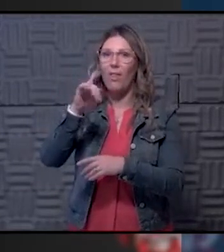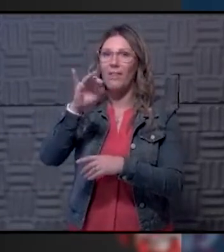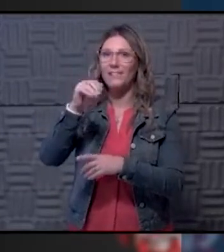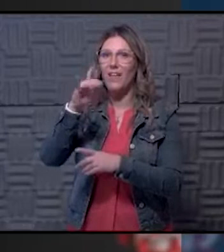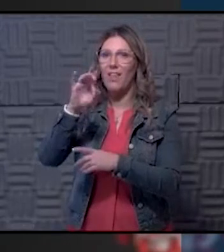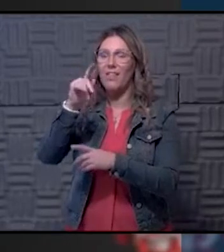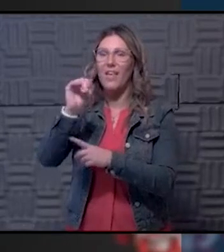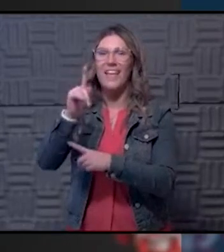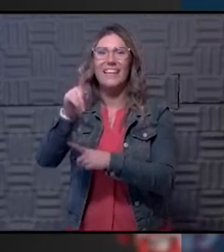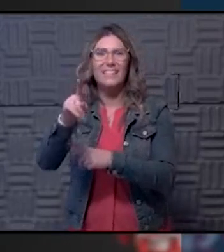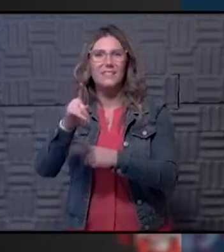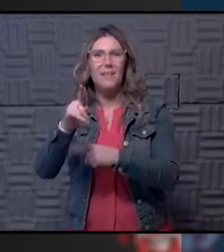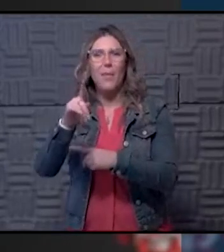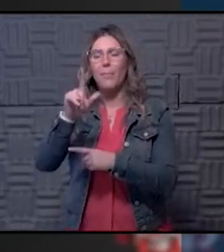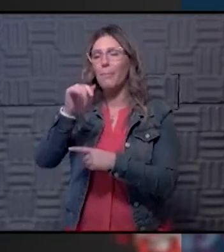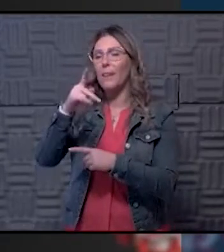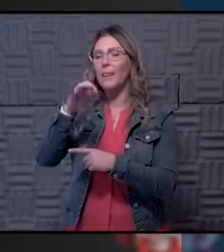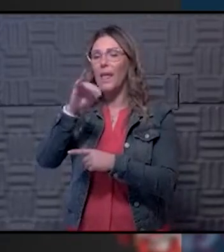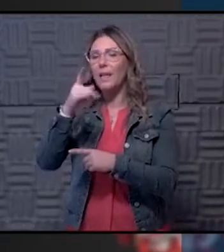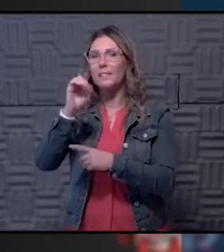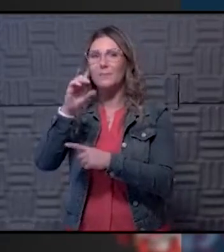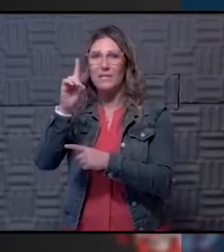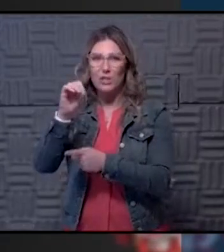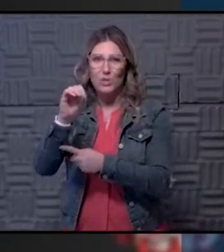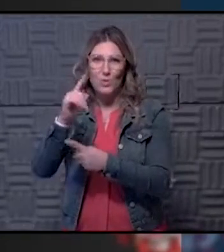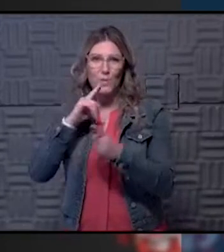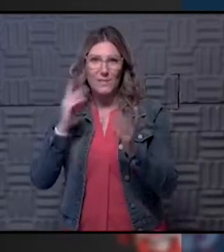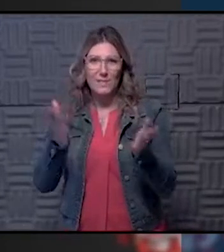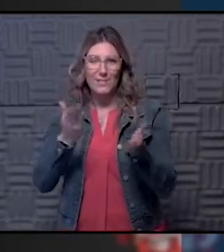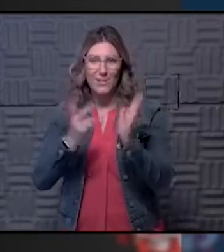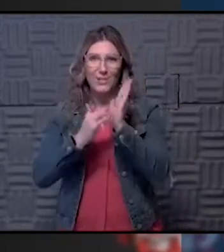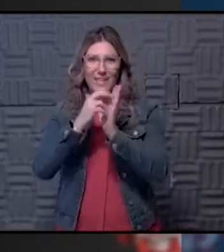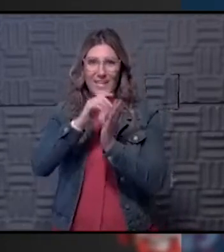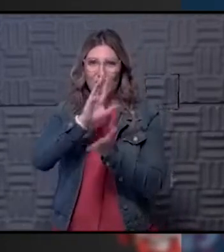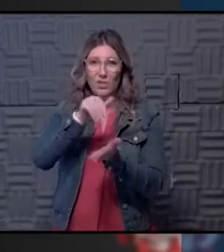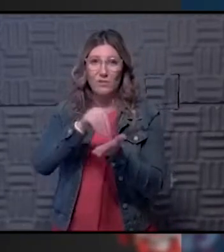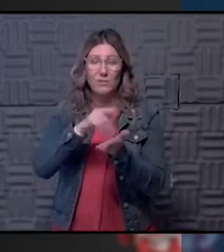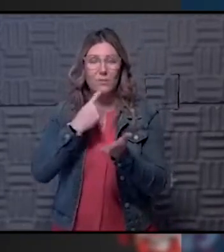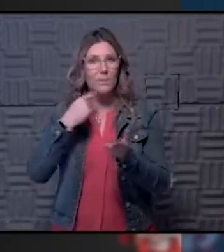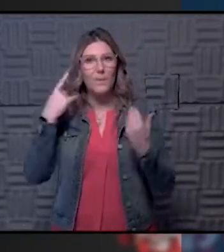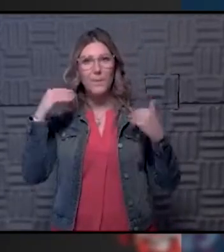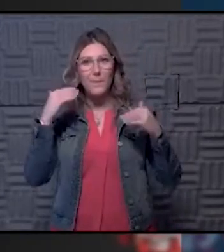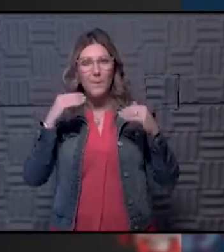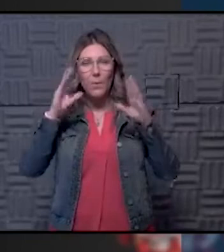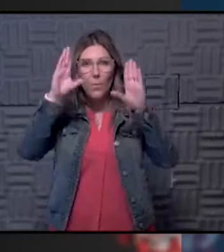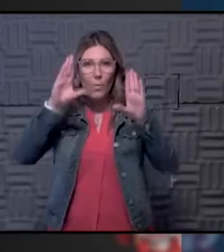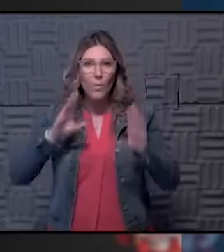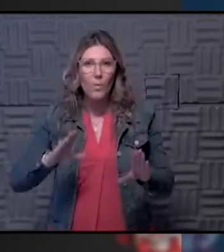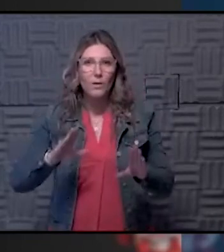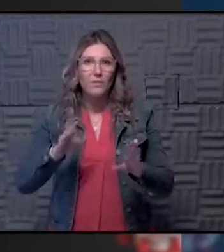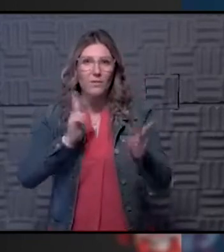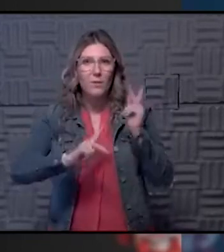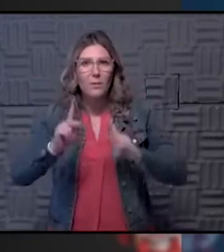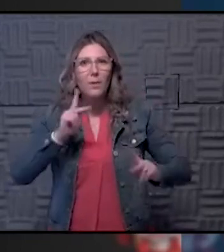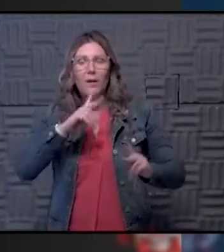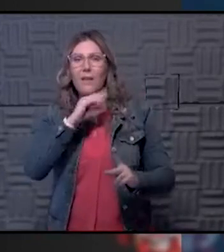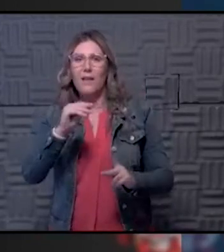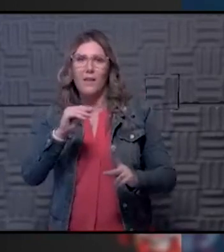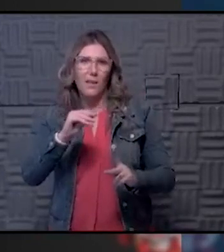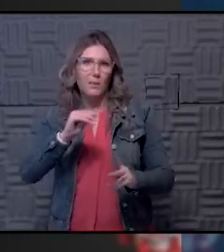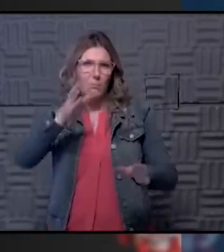Plasma Cell Disorders here at the University of Kansas Cancer Center. These are pretty remarkable folks and really brilliant. You're going to enjoy listening to